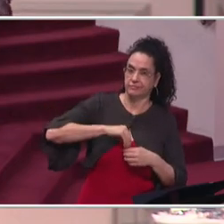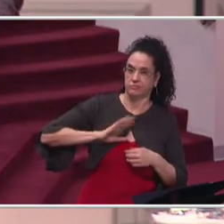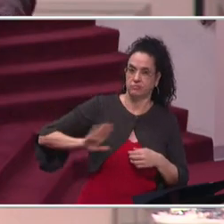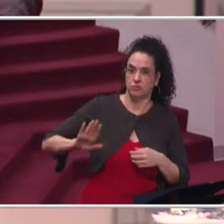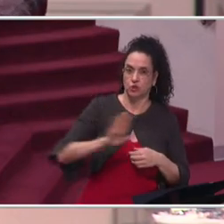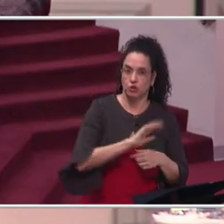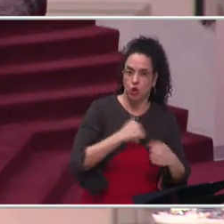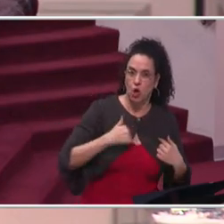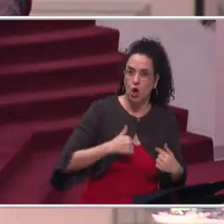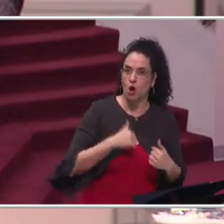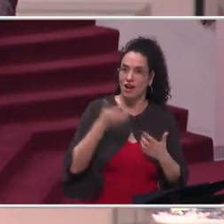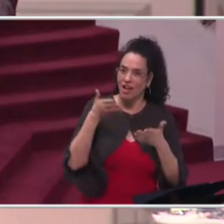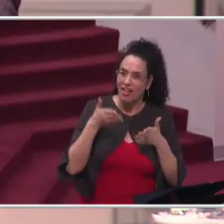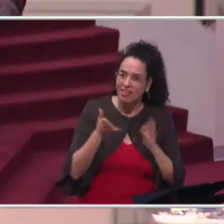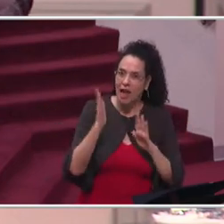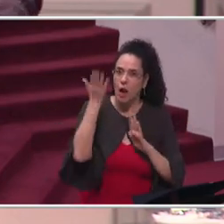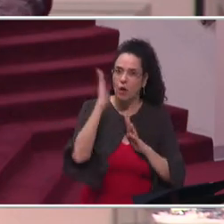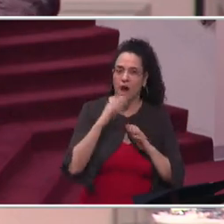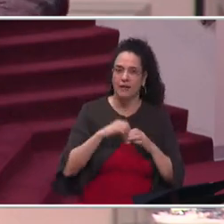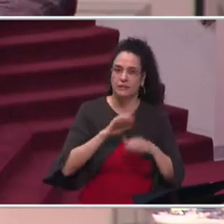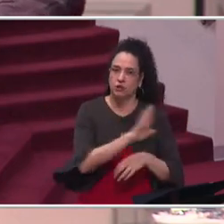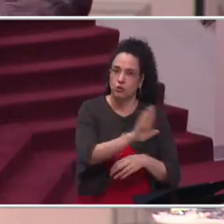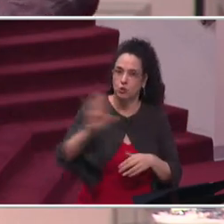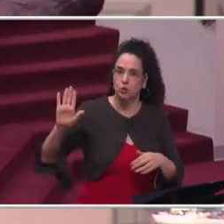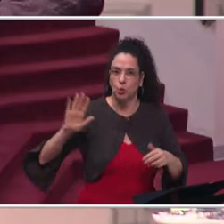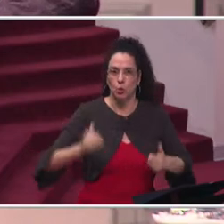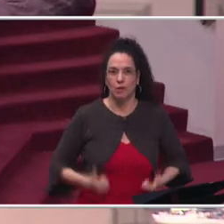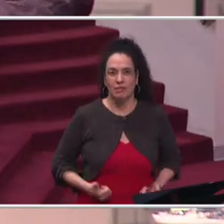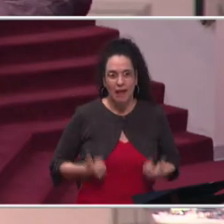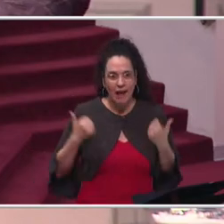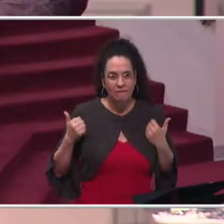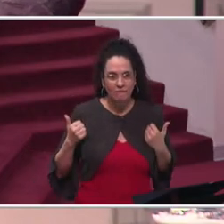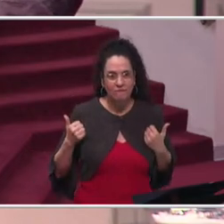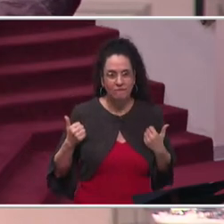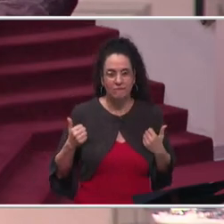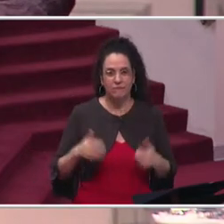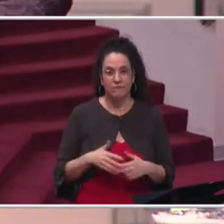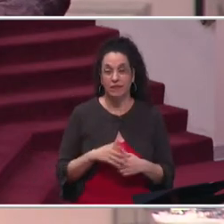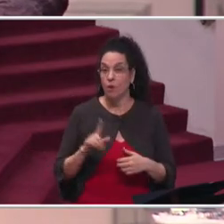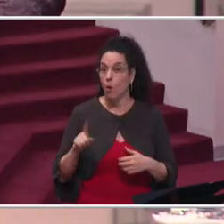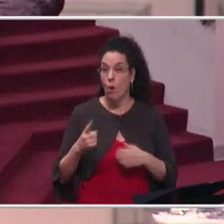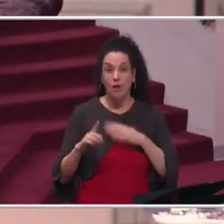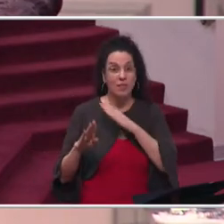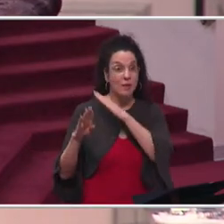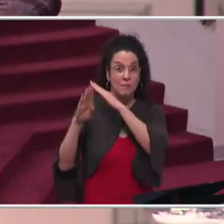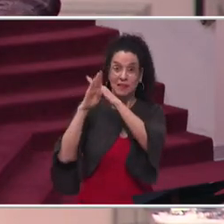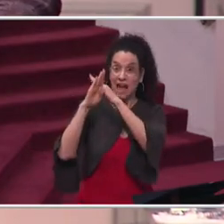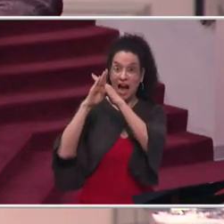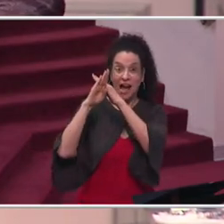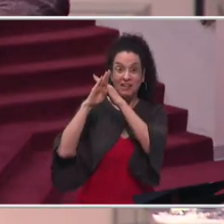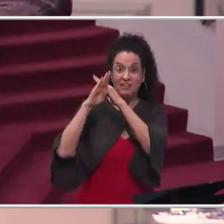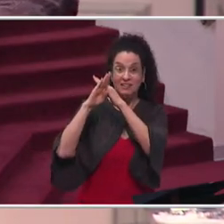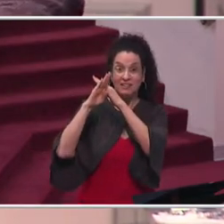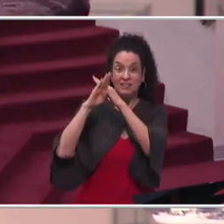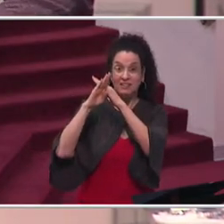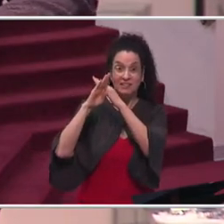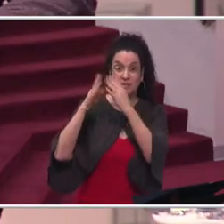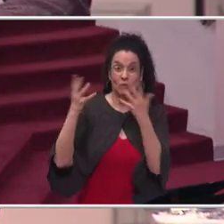only hindrance that we have to experiencing more of God,